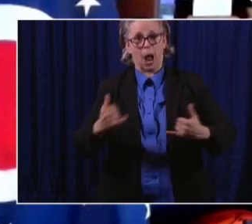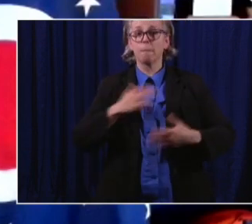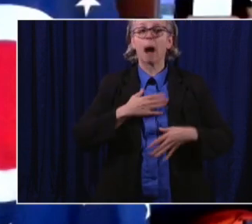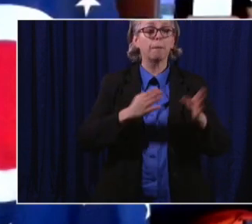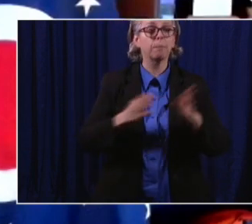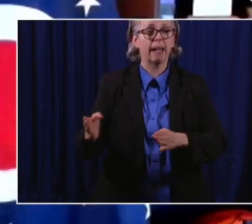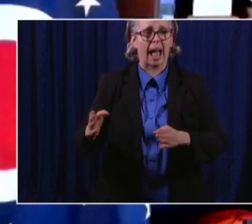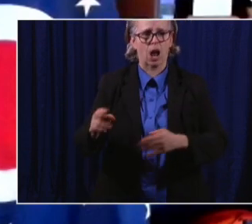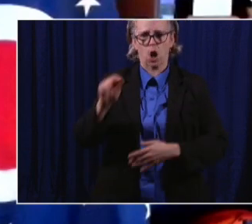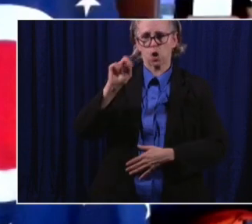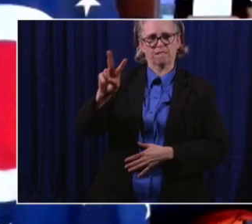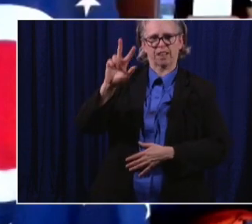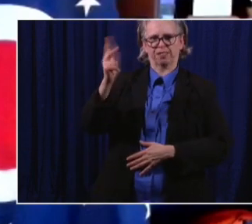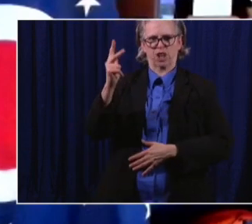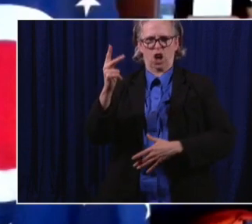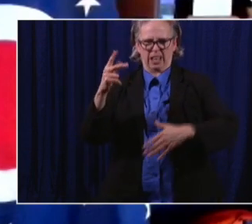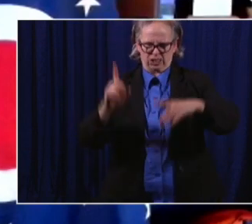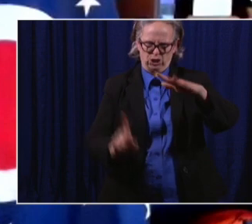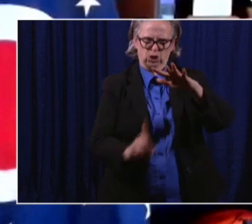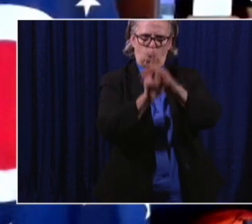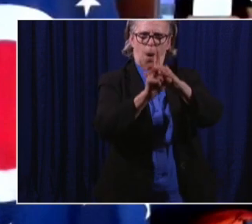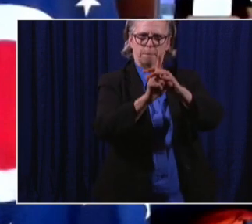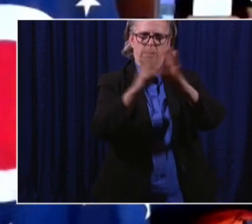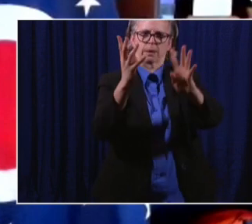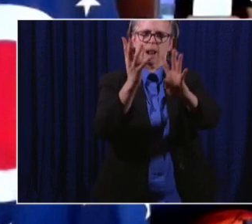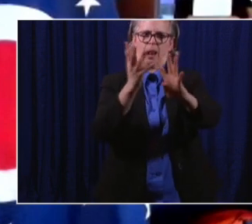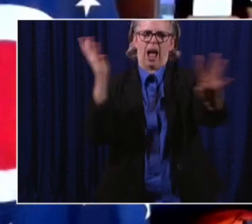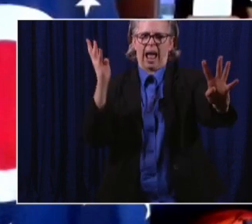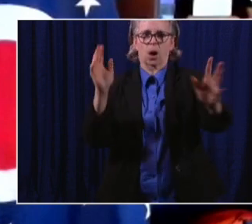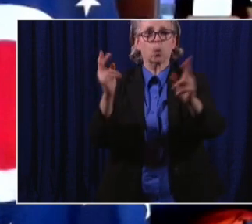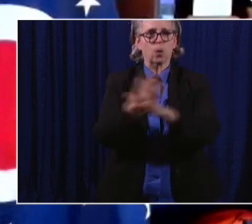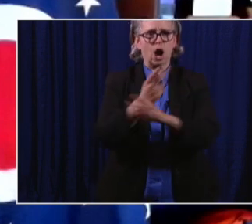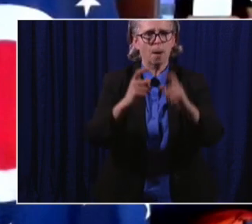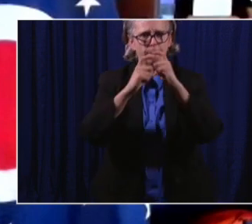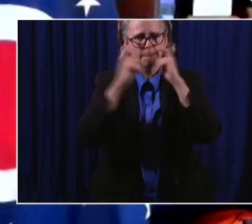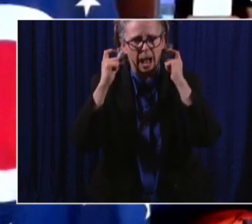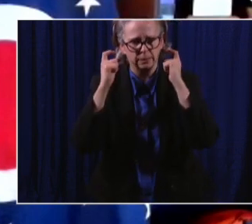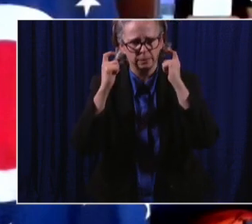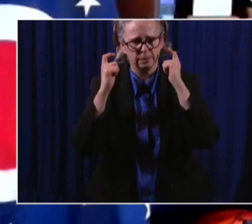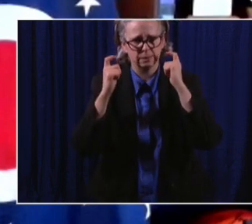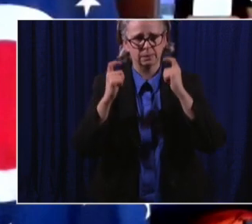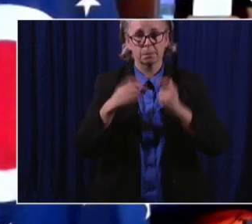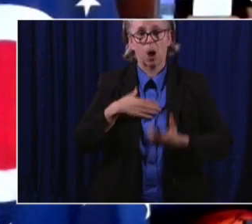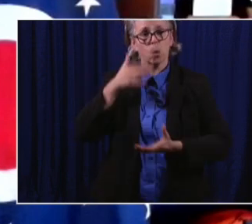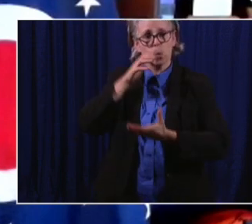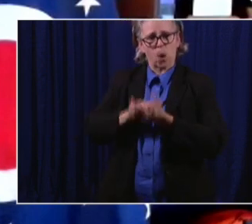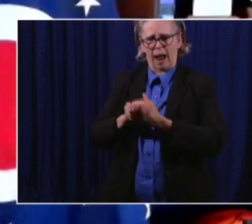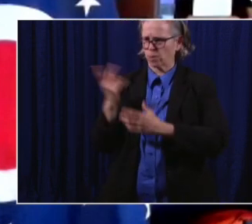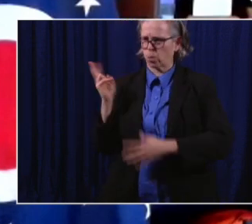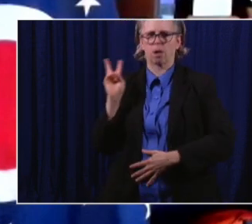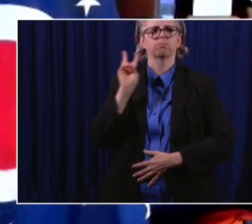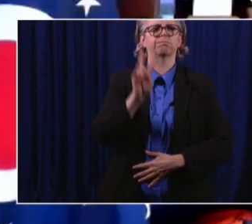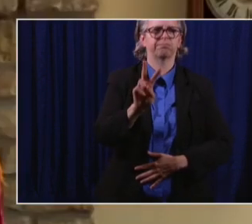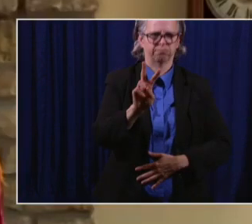Day. Wearing my mask and joining my wife, and we'll go and we'll vote.